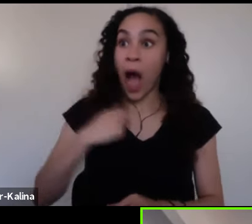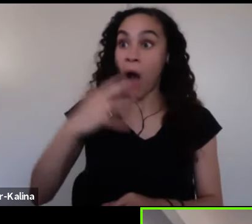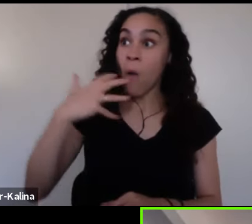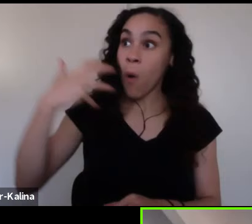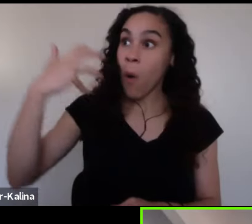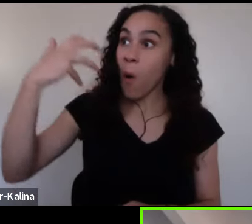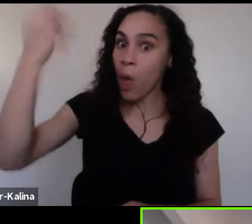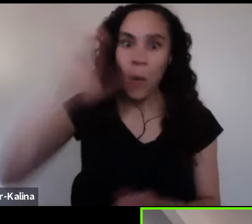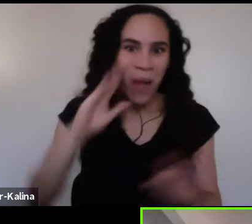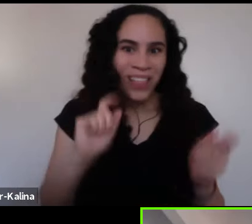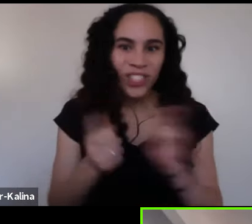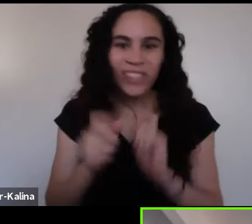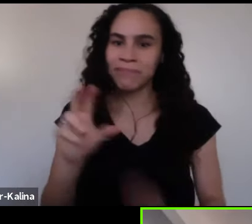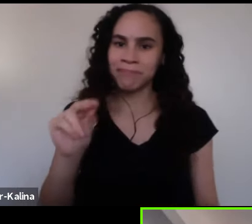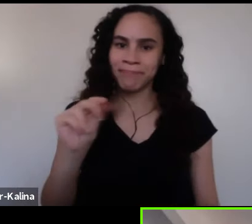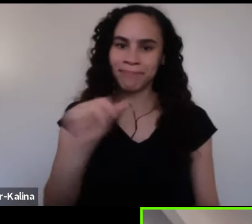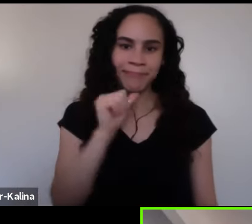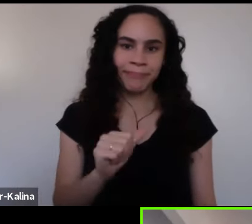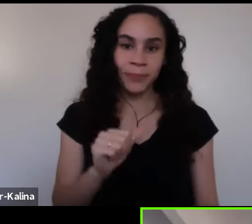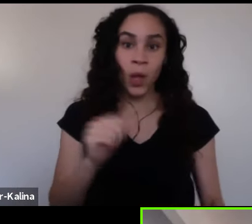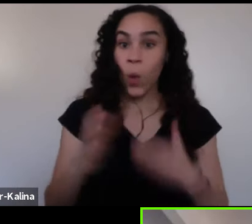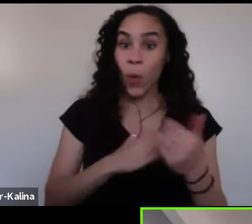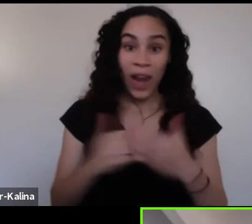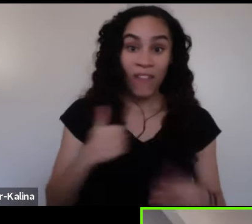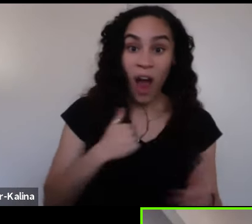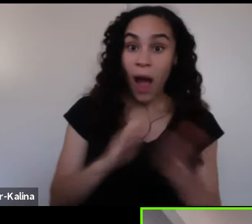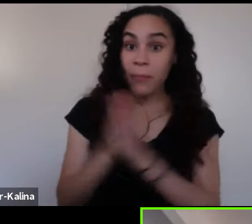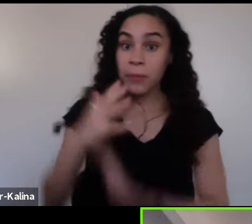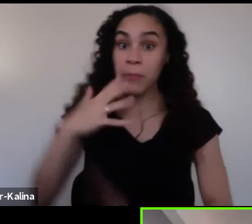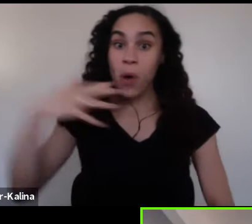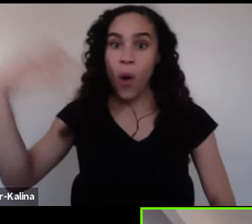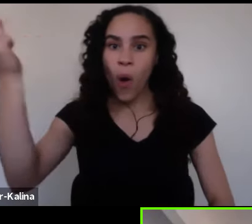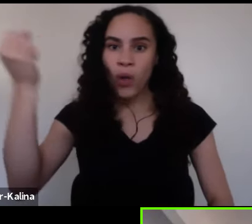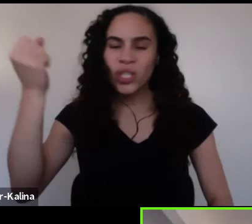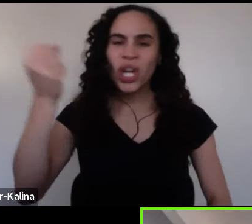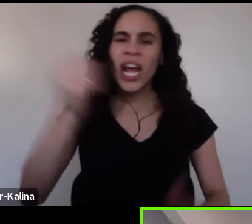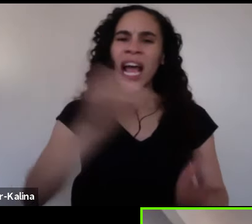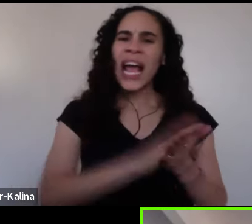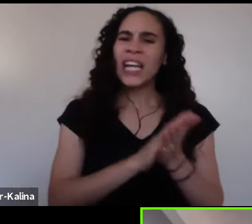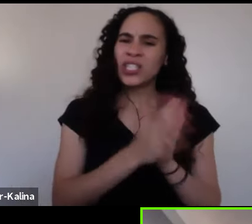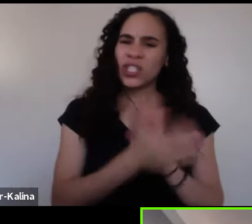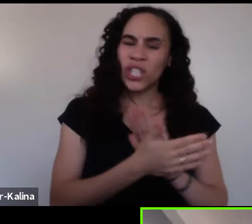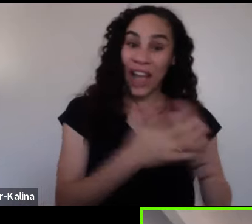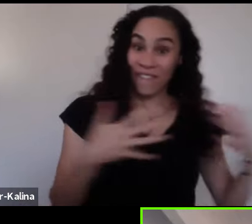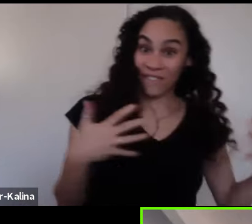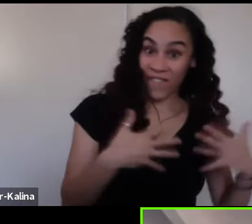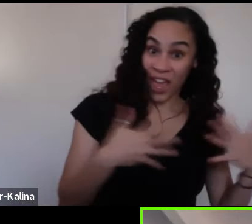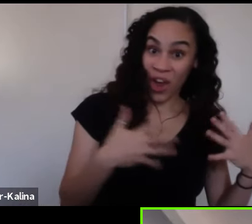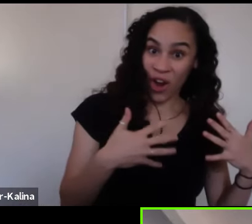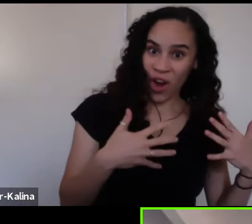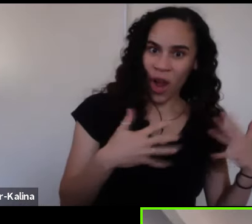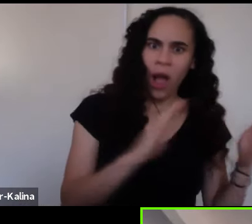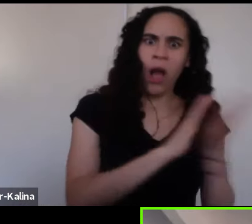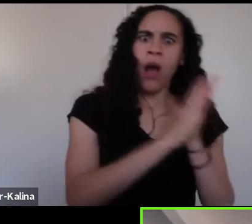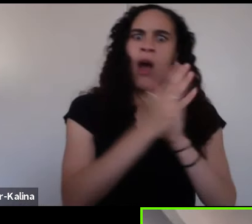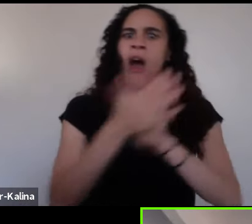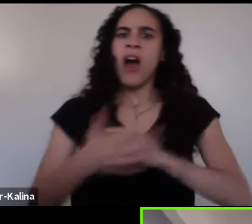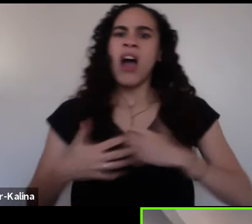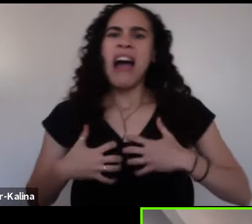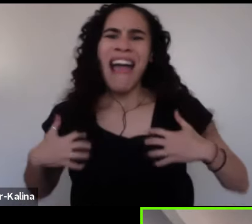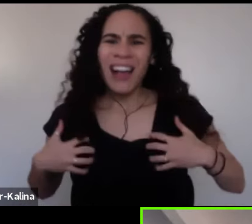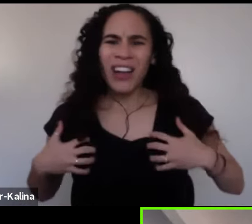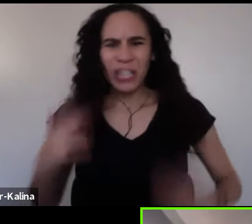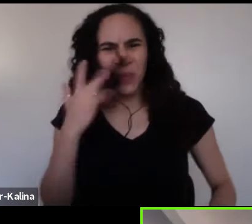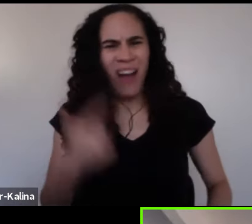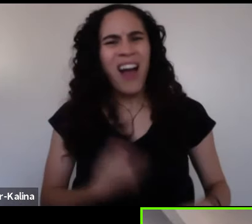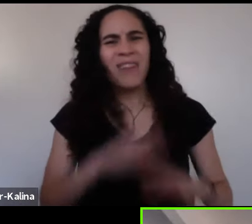doesn't. Whenever I get older, it turns from fear to anger, you know, because I'm just fed up. I'm done.